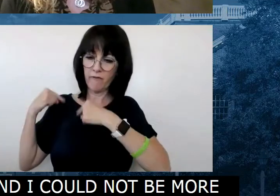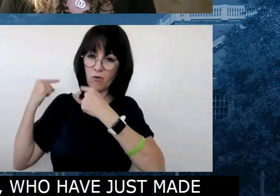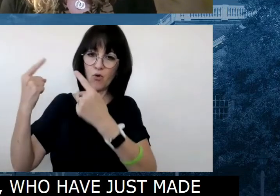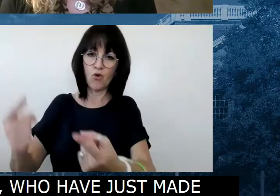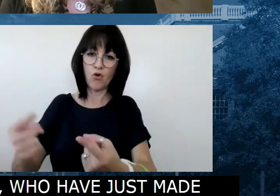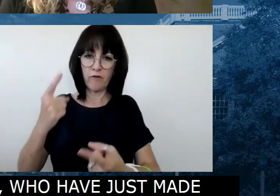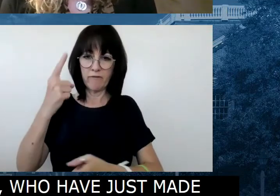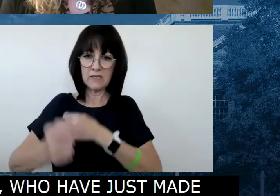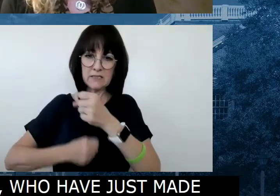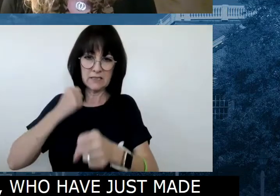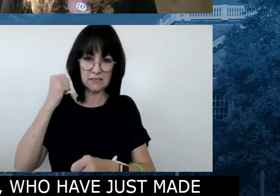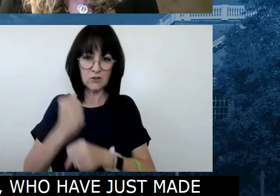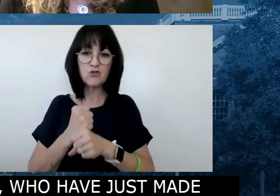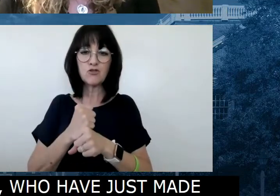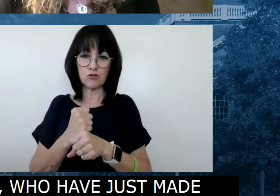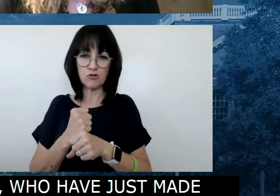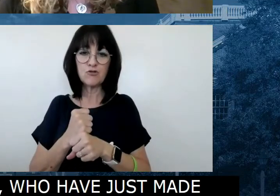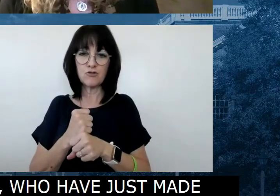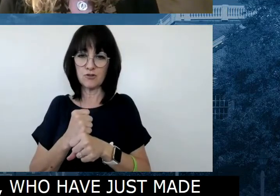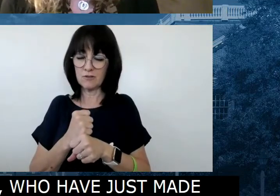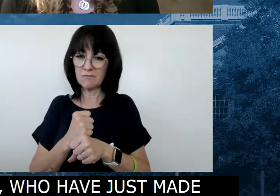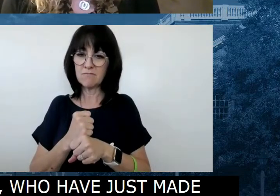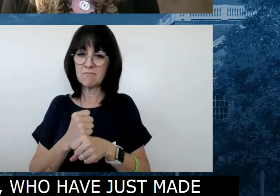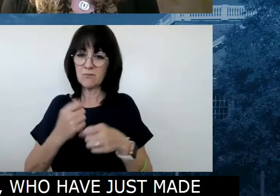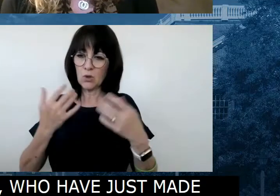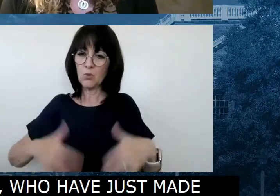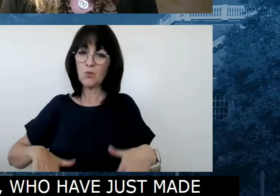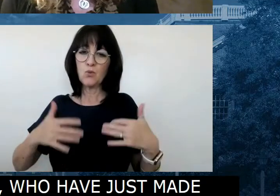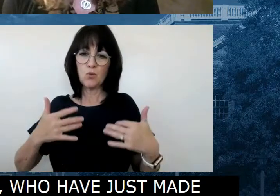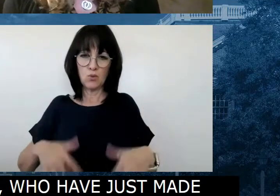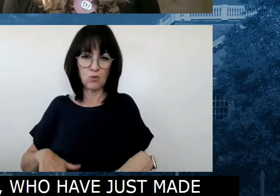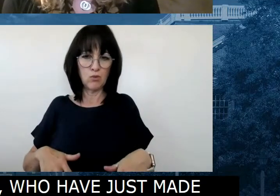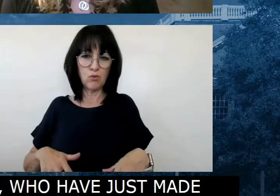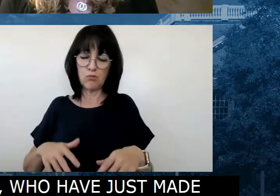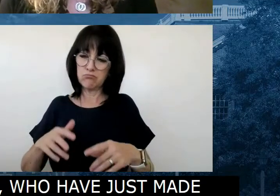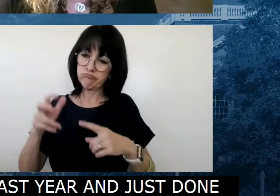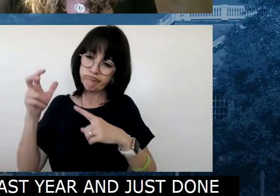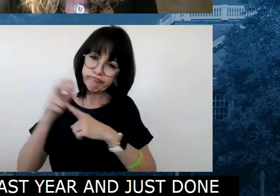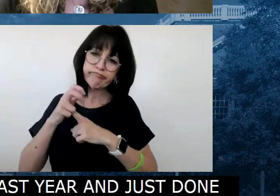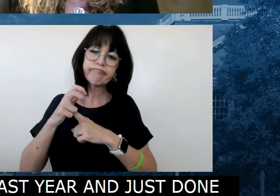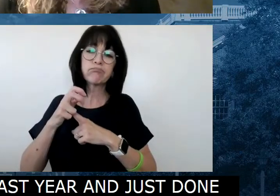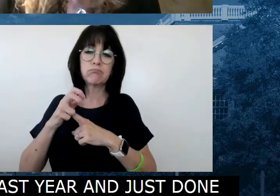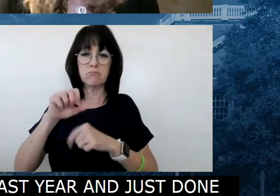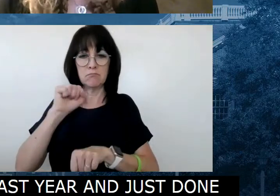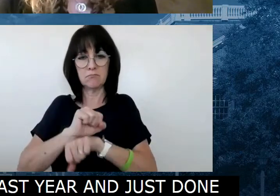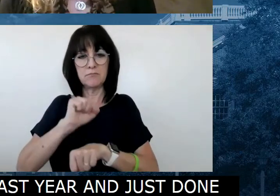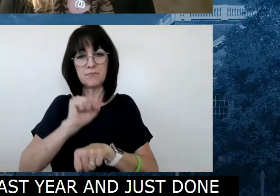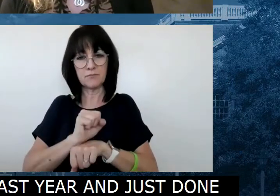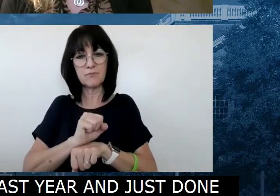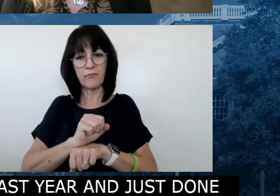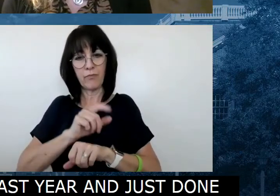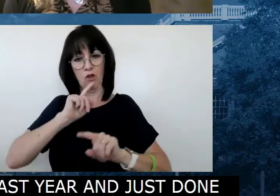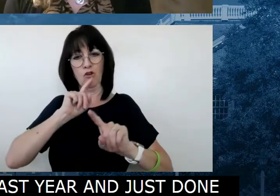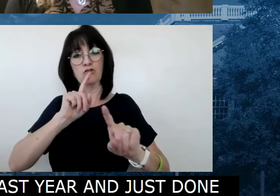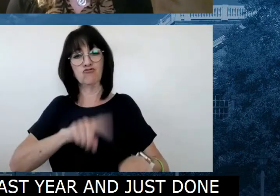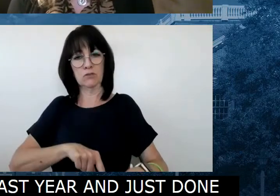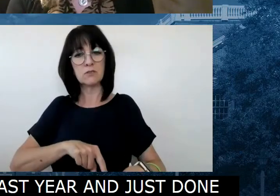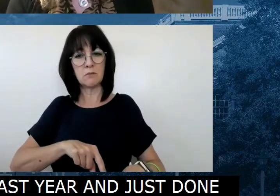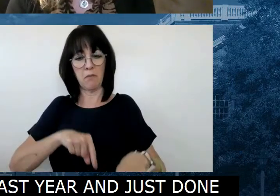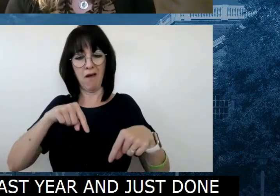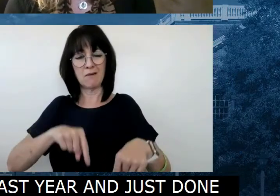and have just done such a superb job in responding to this pandemic.